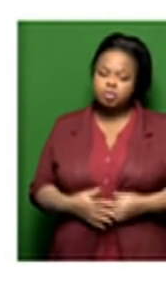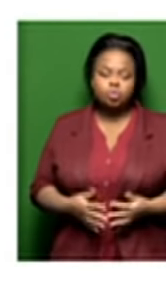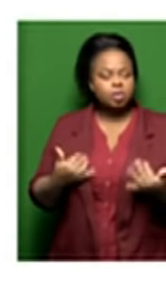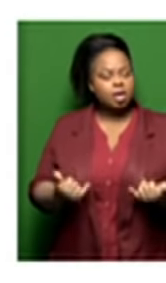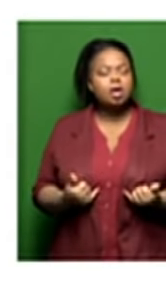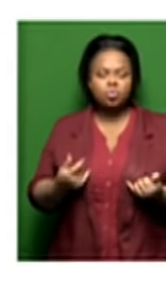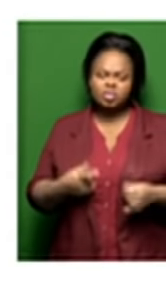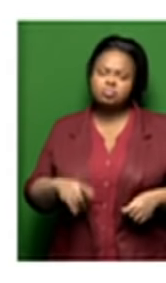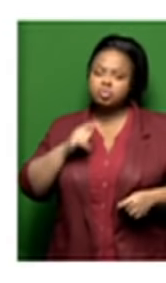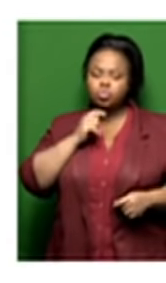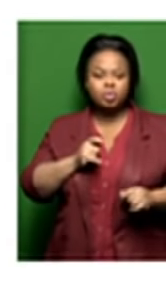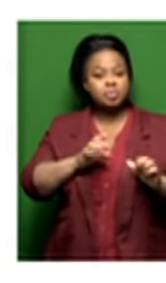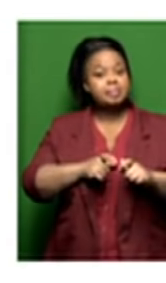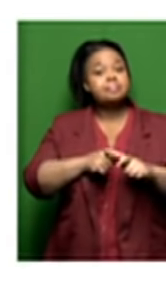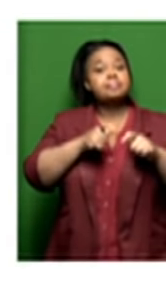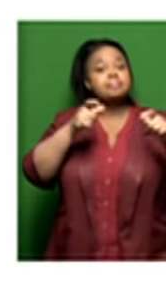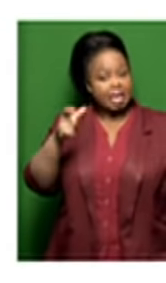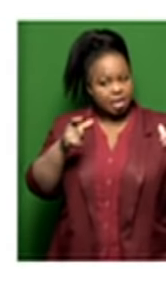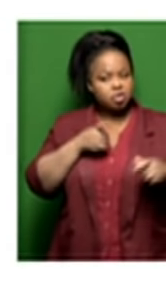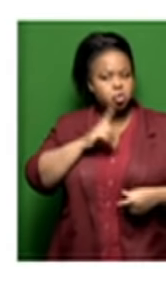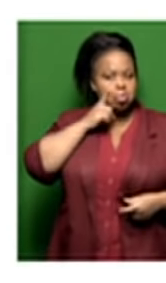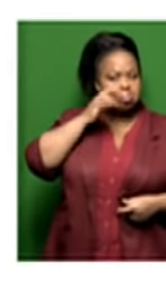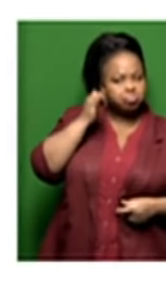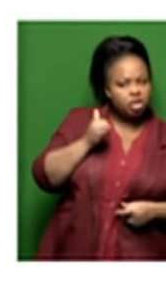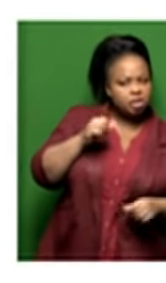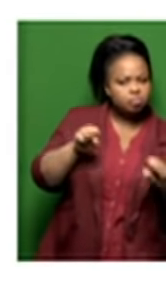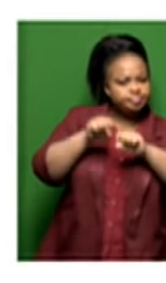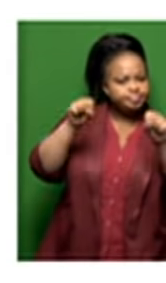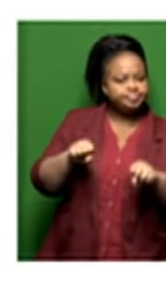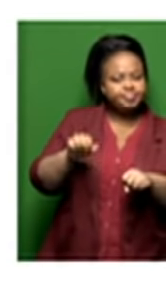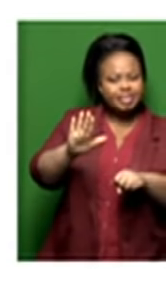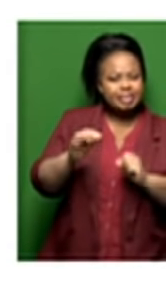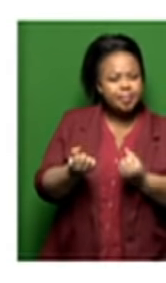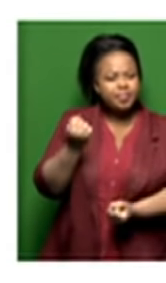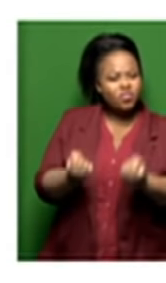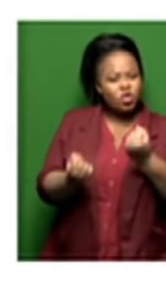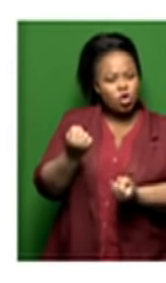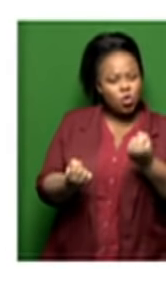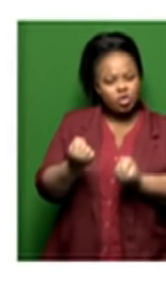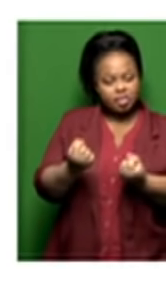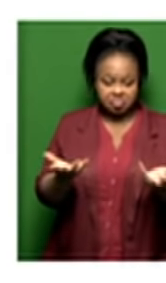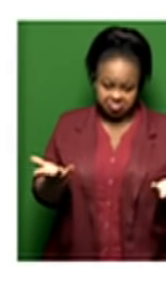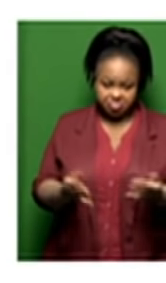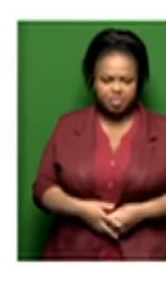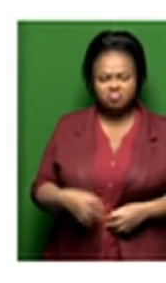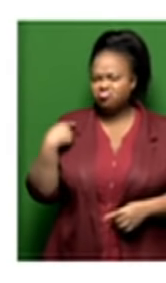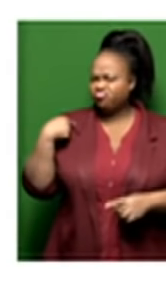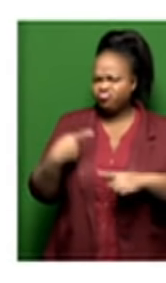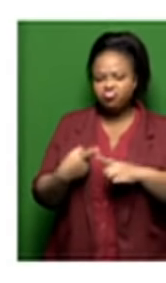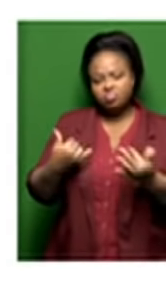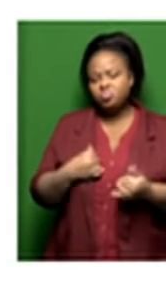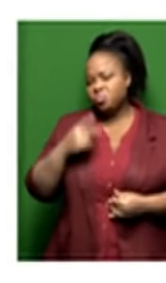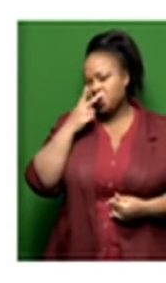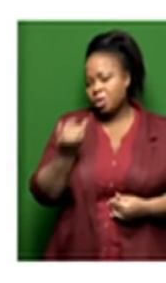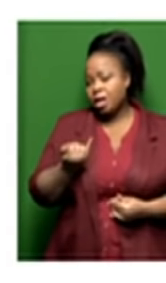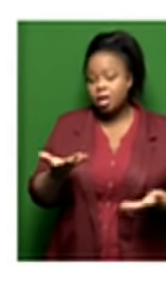major development. It is the big test to our judiciary, our judicial system, Sakina. And so far, it